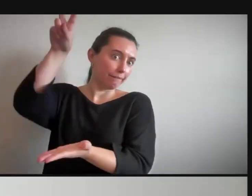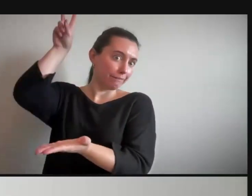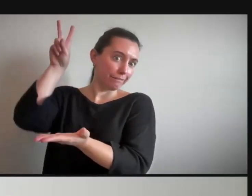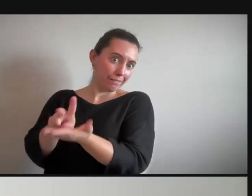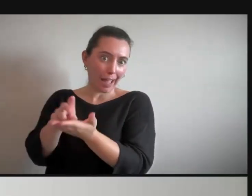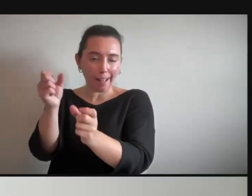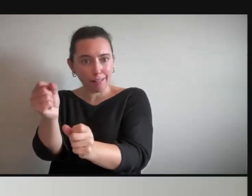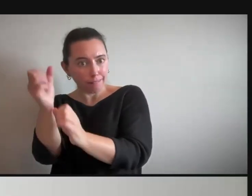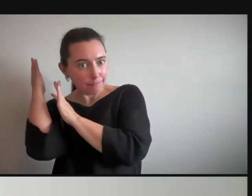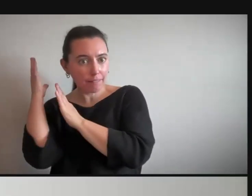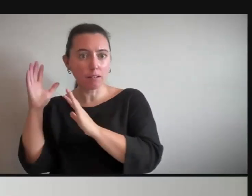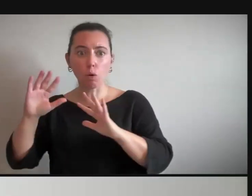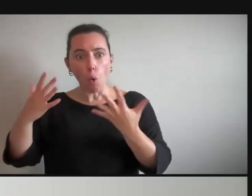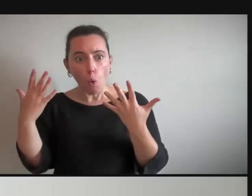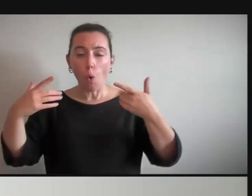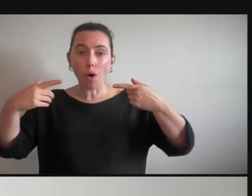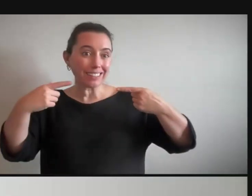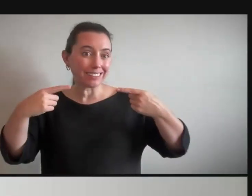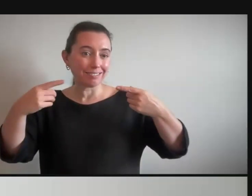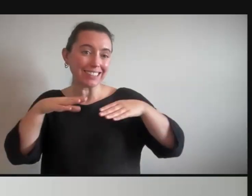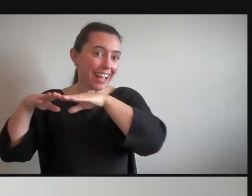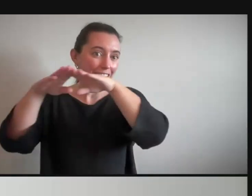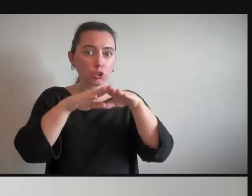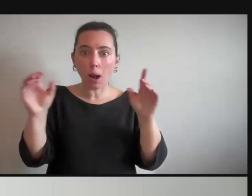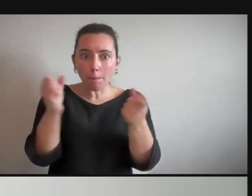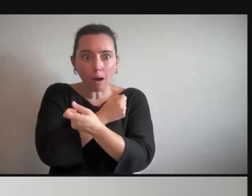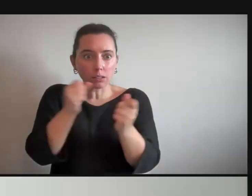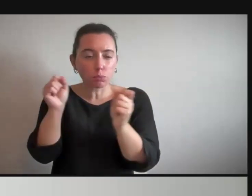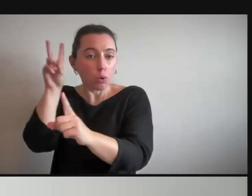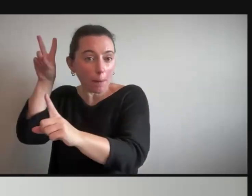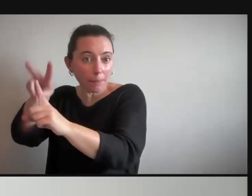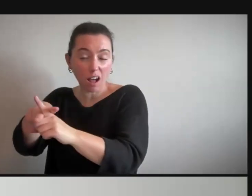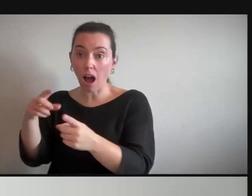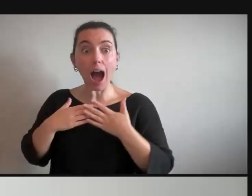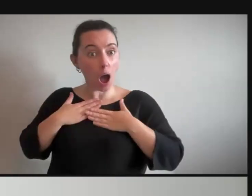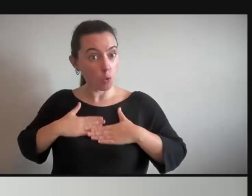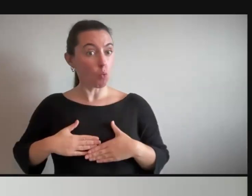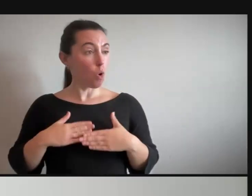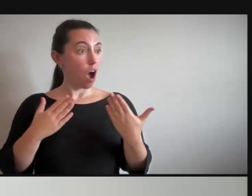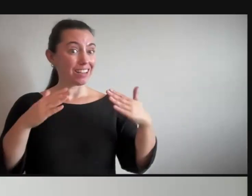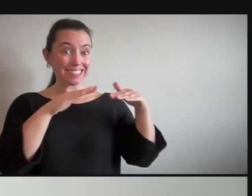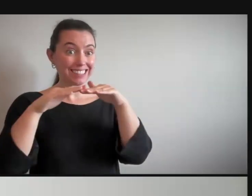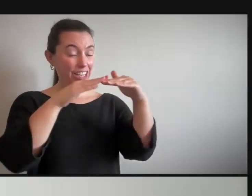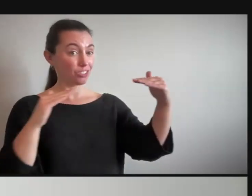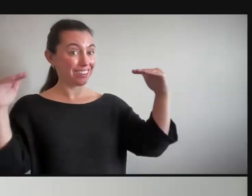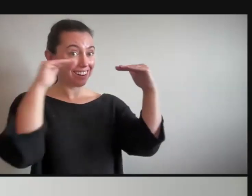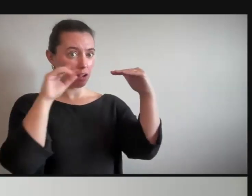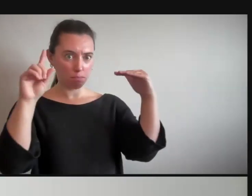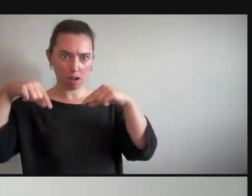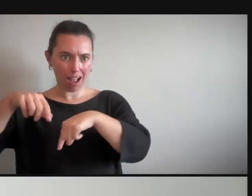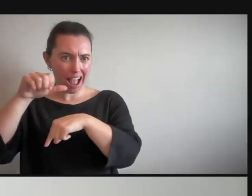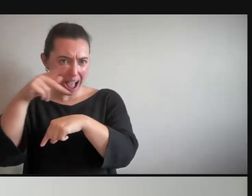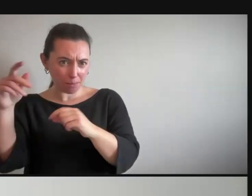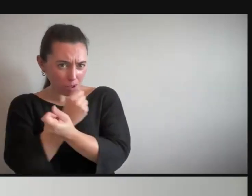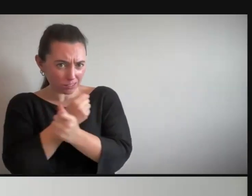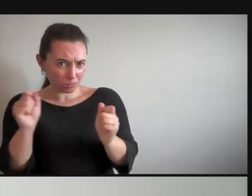because you're not able to implement it even if you wanted to? Or like how would you do that if you're reviewing an app, I